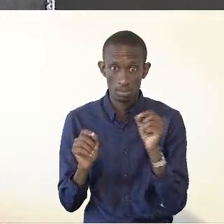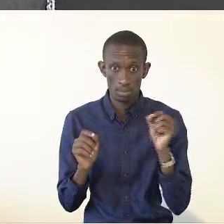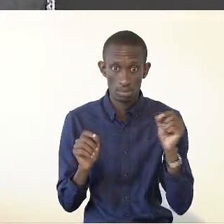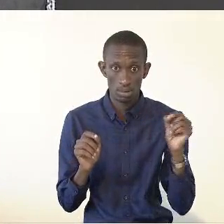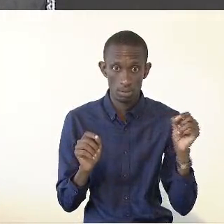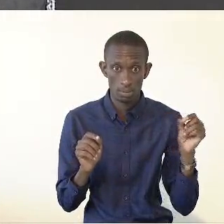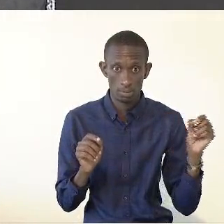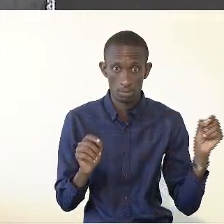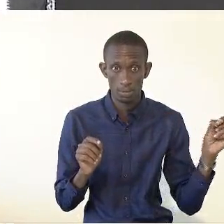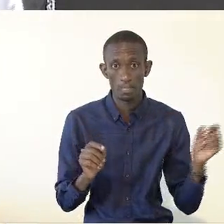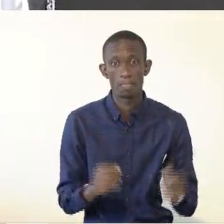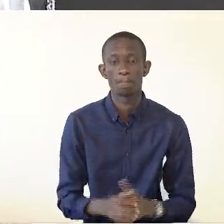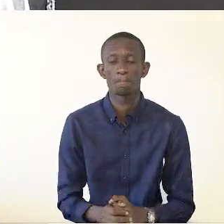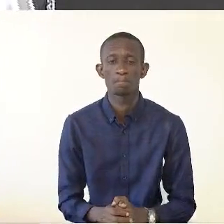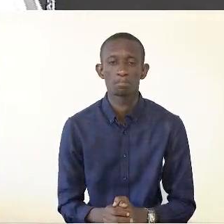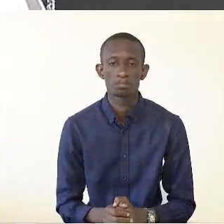like this.